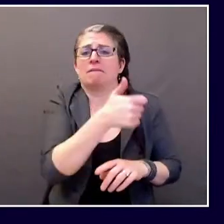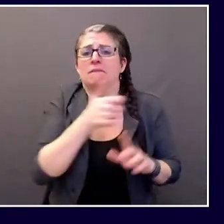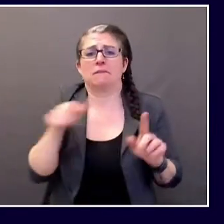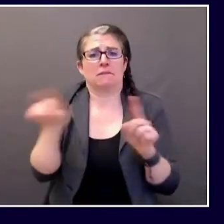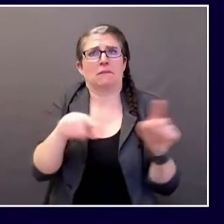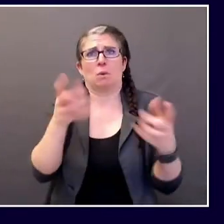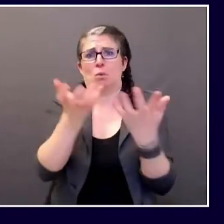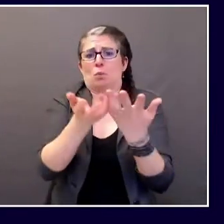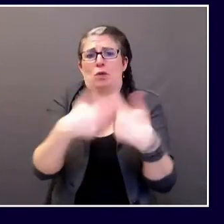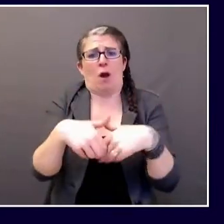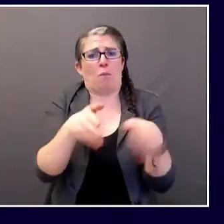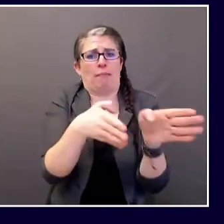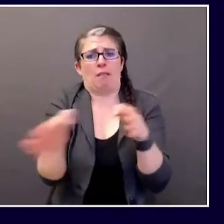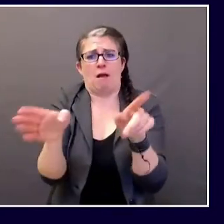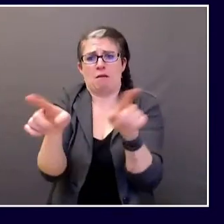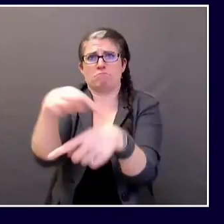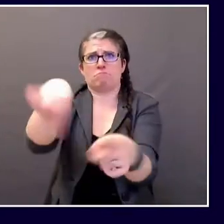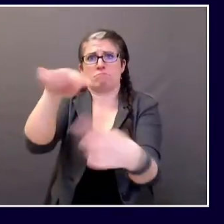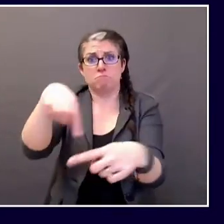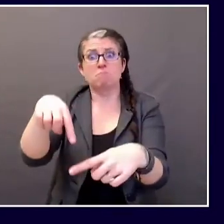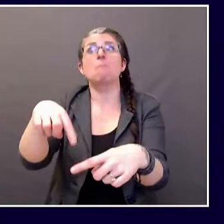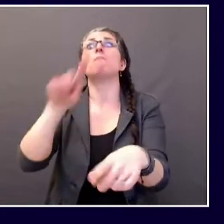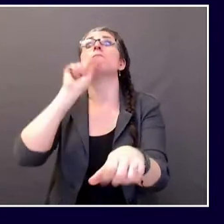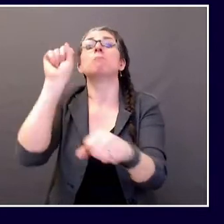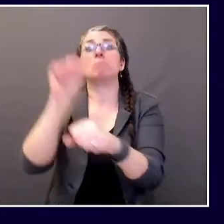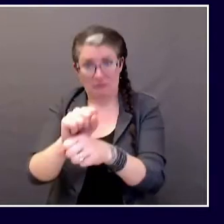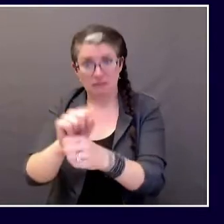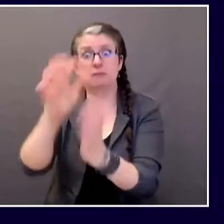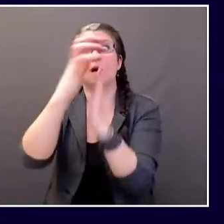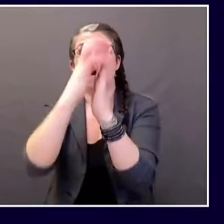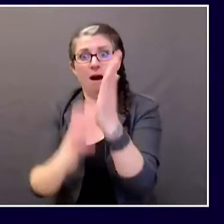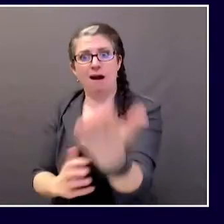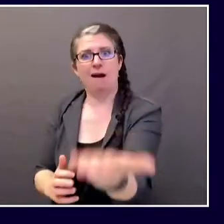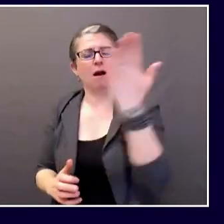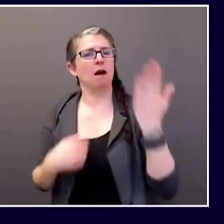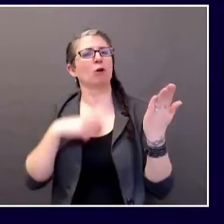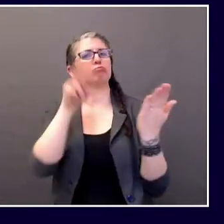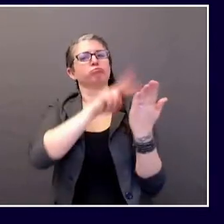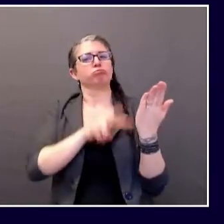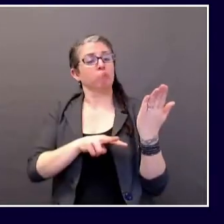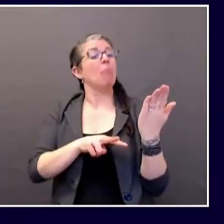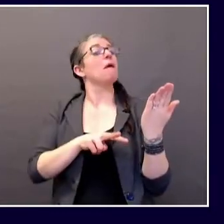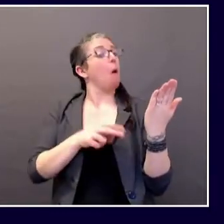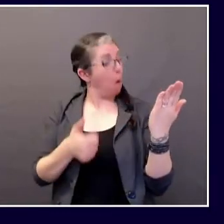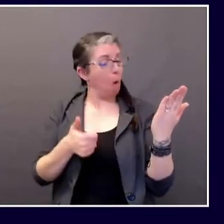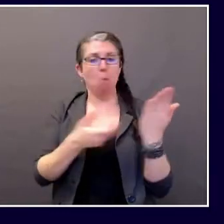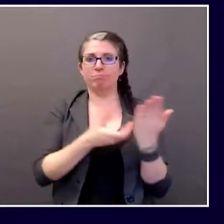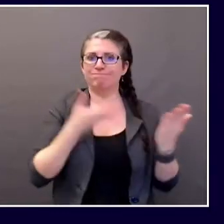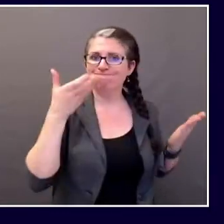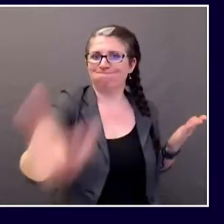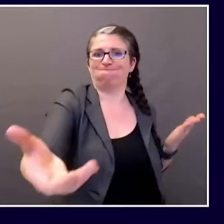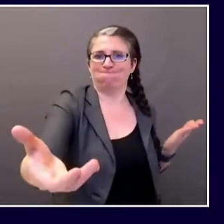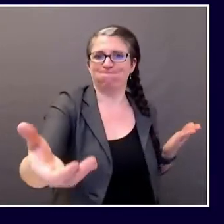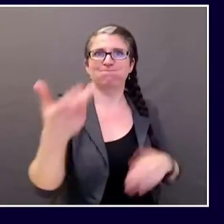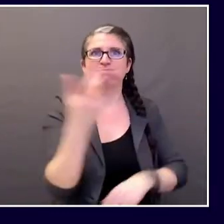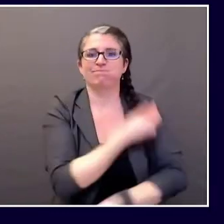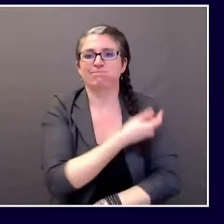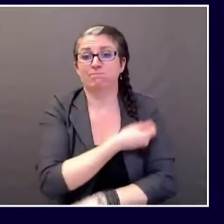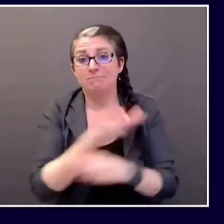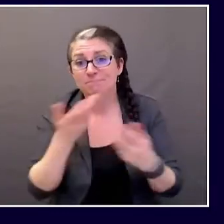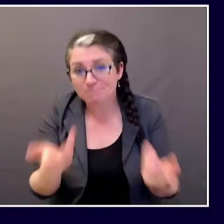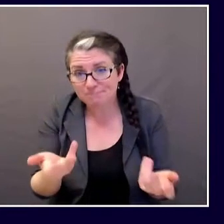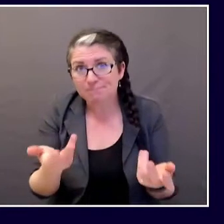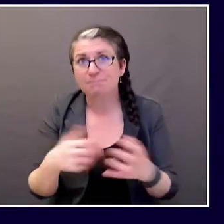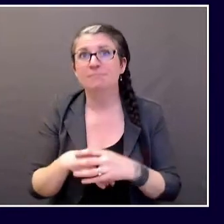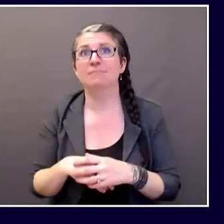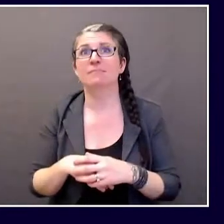are receiving 1,000 doses. This week, it's directly from the federal government. Last week, it was from our allocation. I'm sorry, I think I said